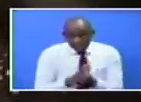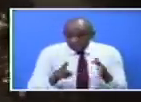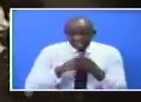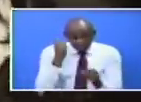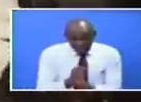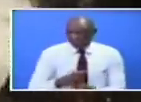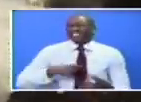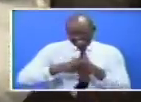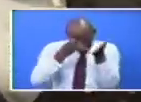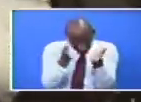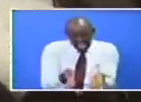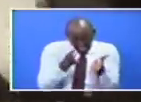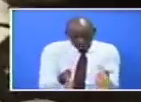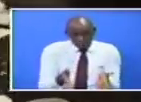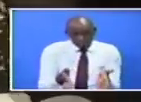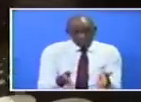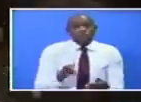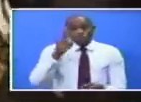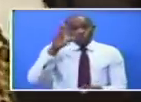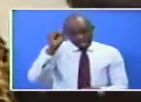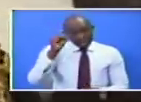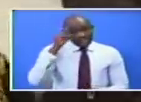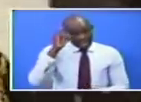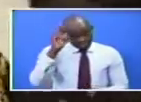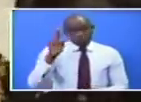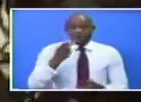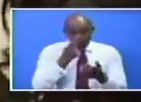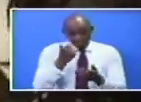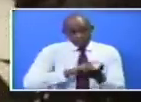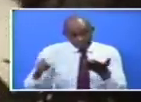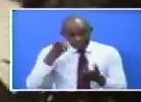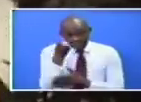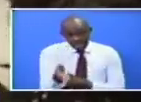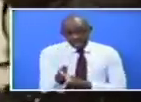almost immediately. I've got an exam at USIU in the next 2 weeks, and that's what I want to focus on.